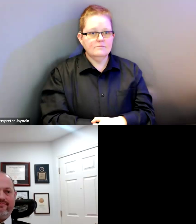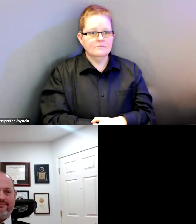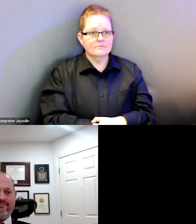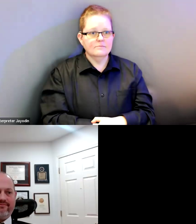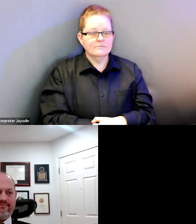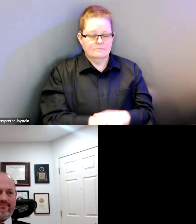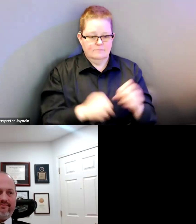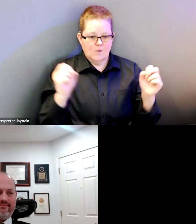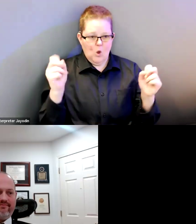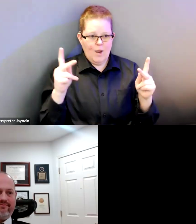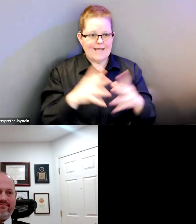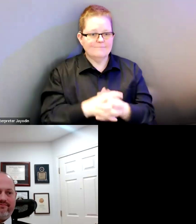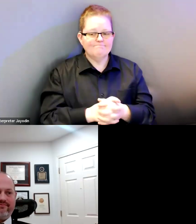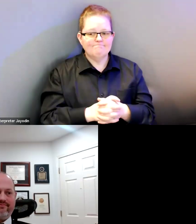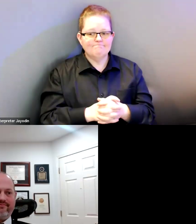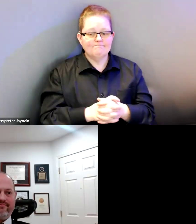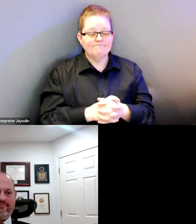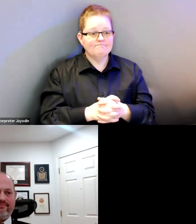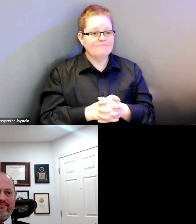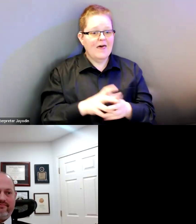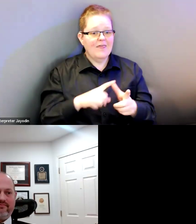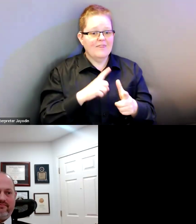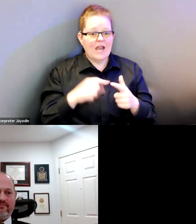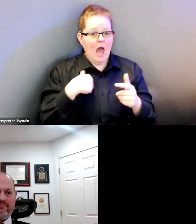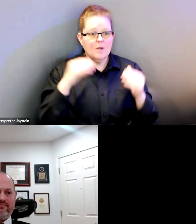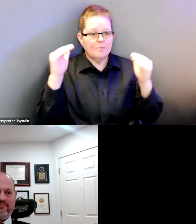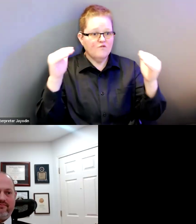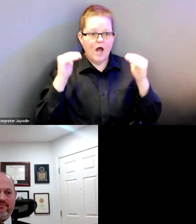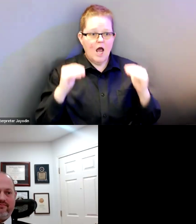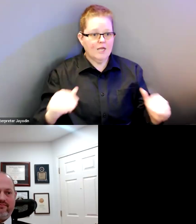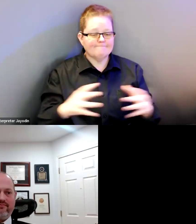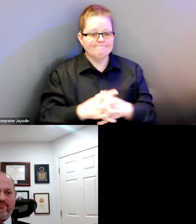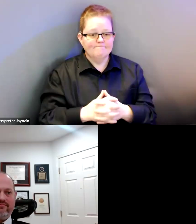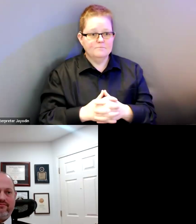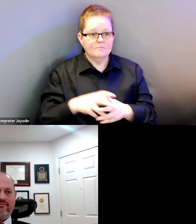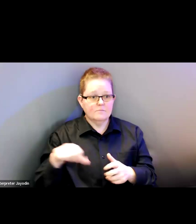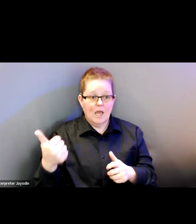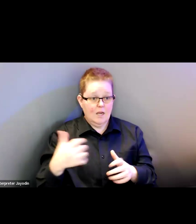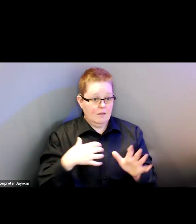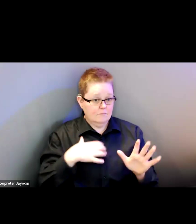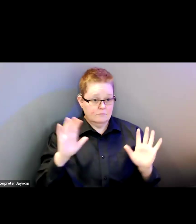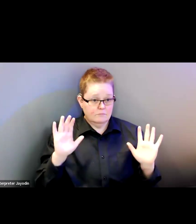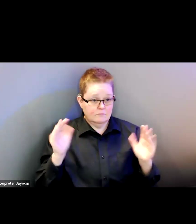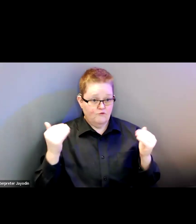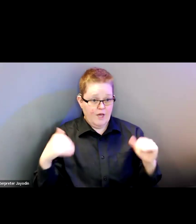Okay. In that case, I'm going to move on, unless there are any objections.